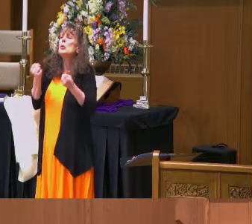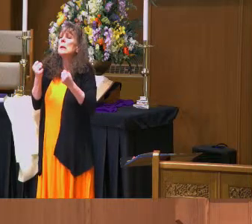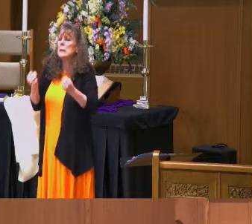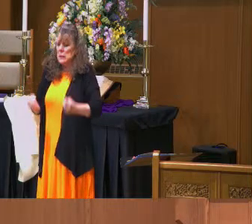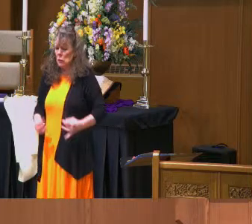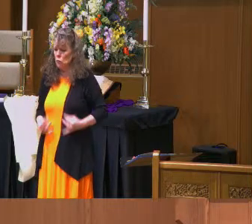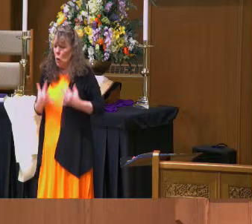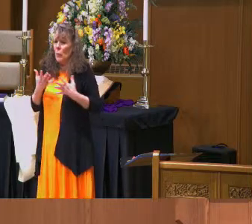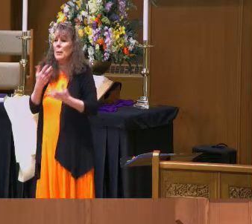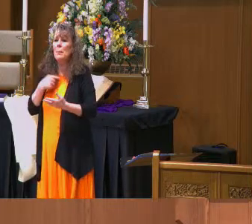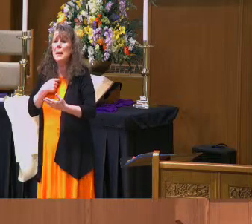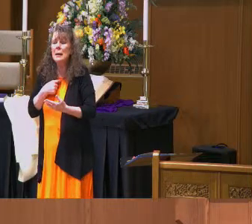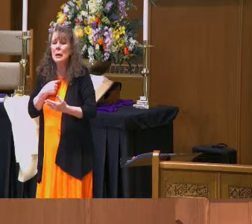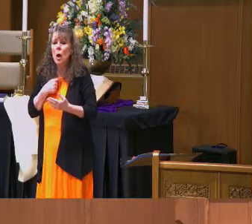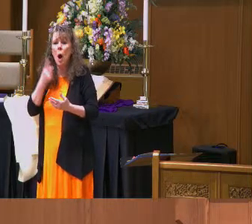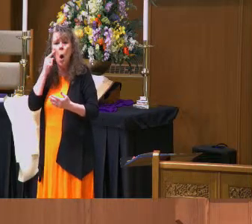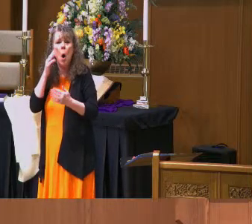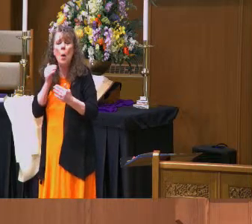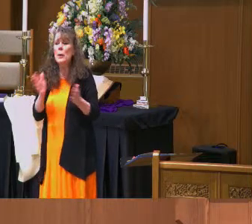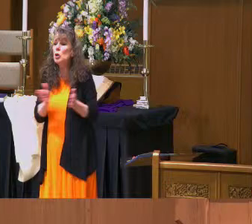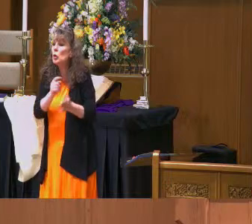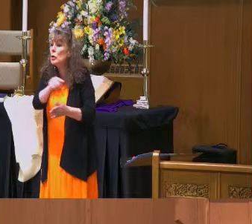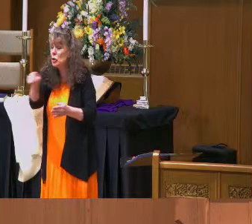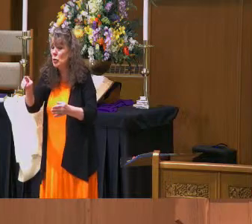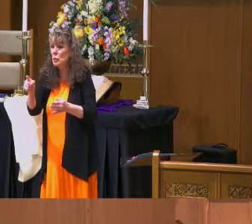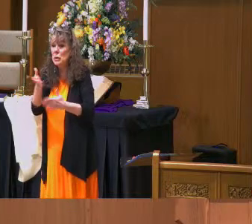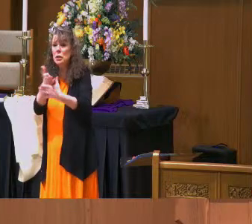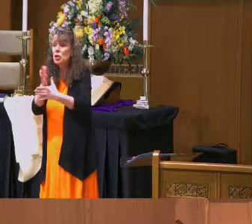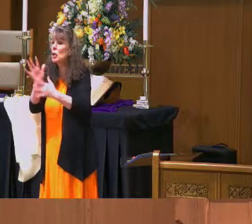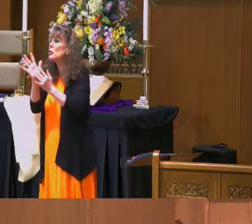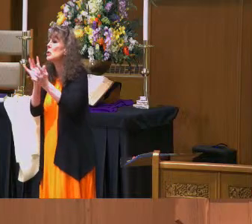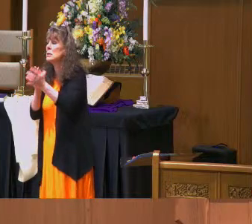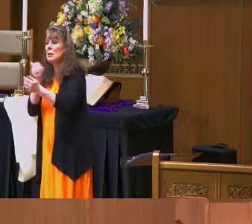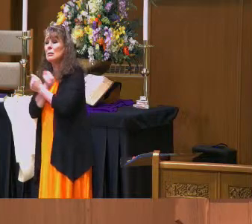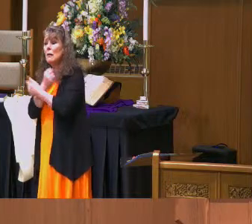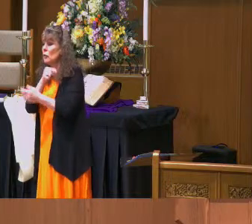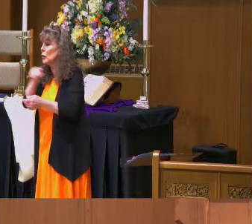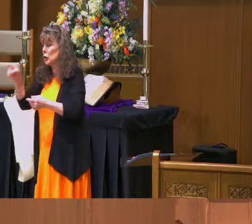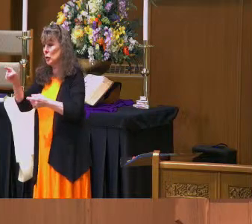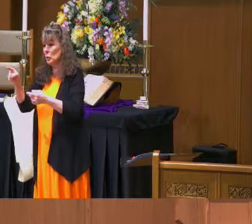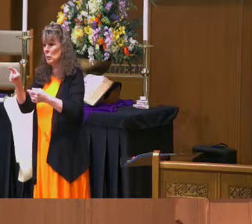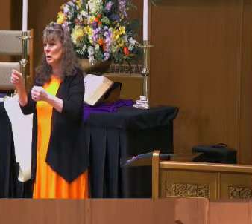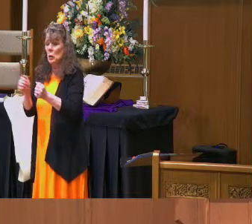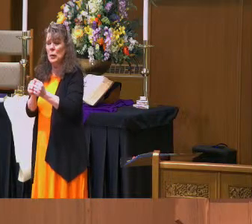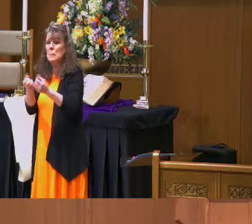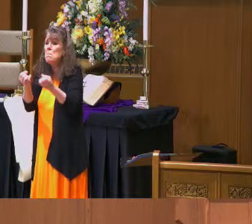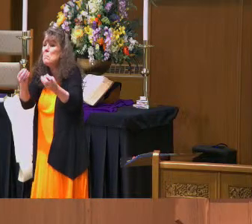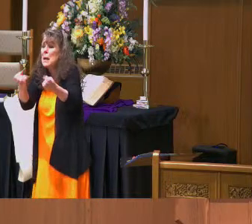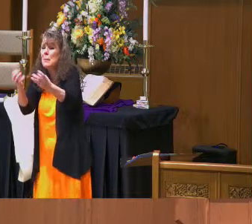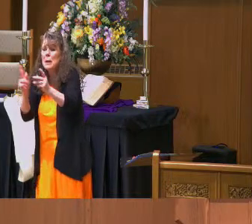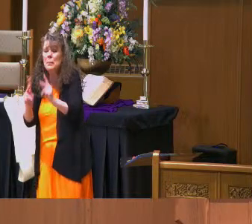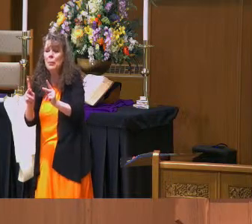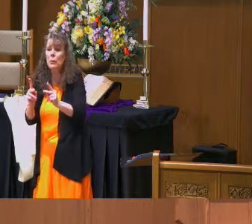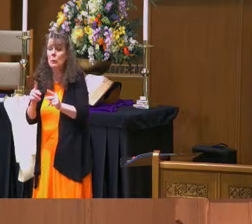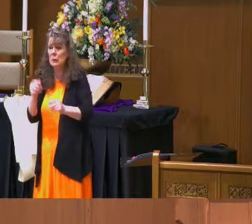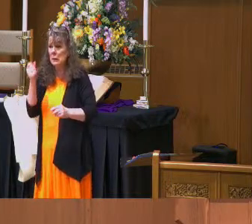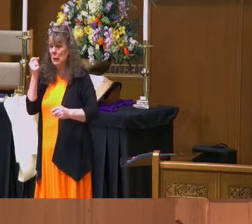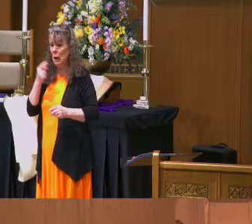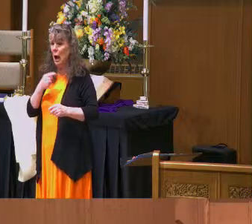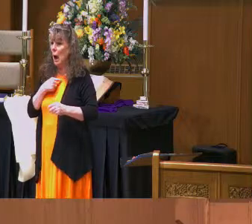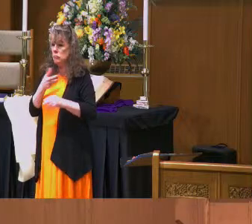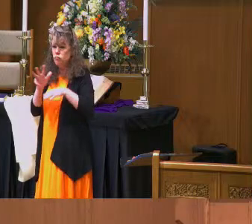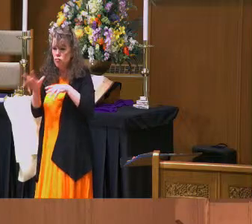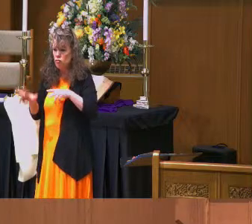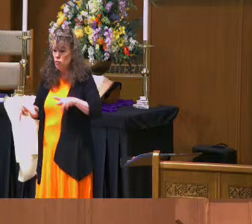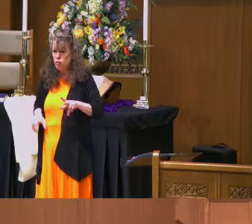I hope it encourages you to share the love of Jesus with as many others as you possibly can. You see, I am greedy, and